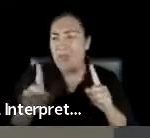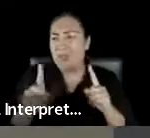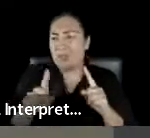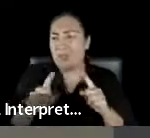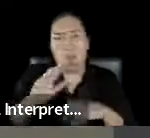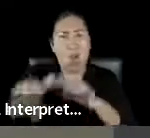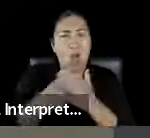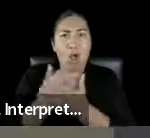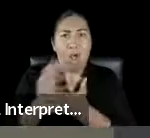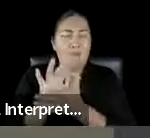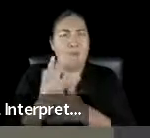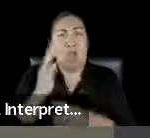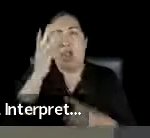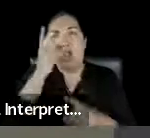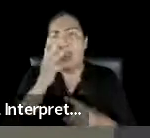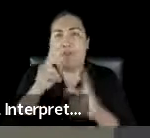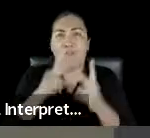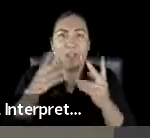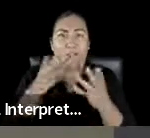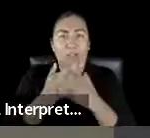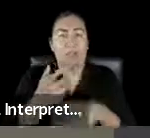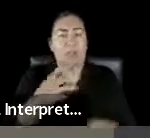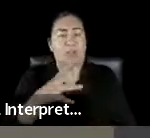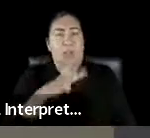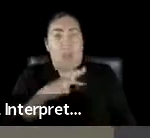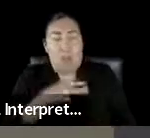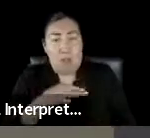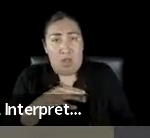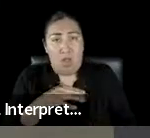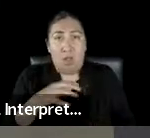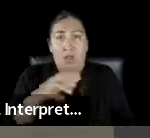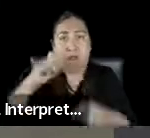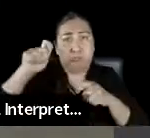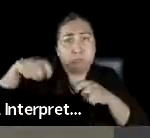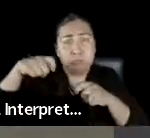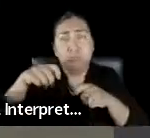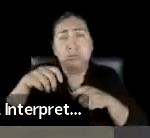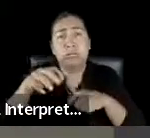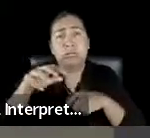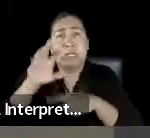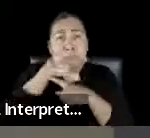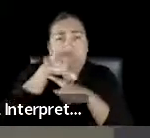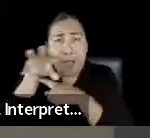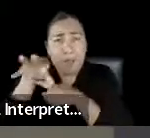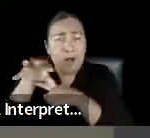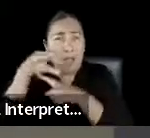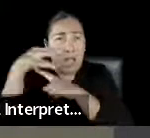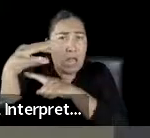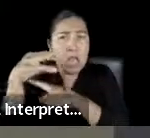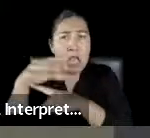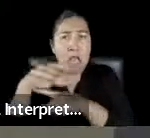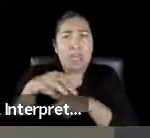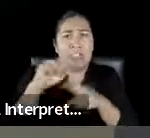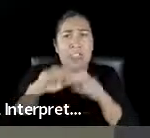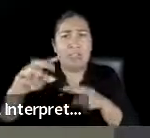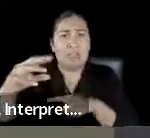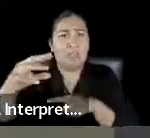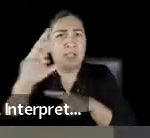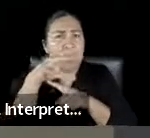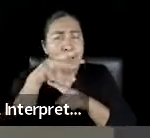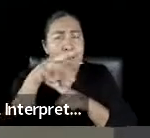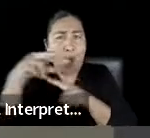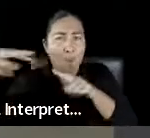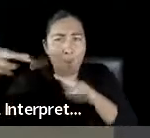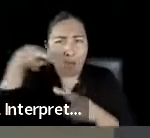was great cinematography in there. I was very impressed with the camera angles and a lot of the cuts and the